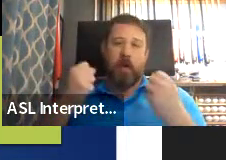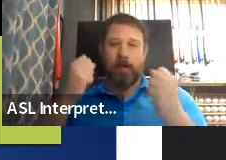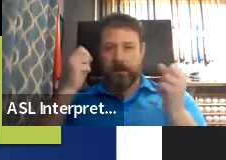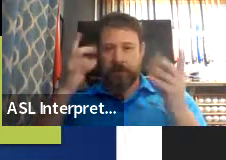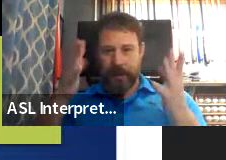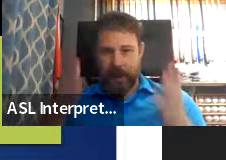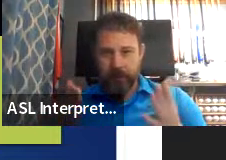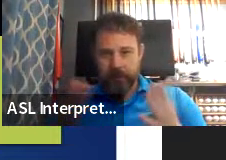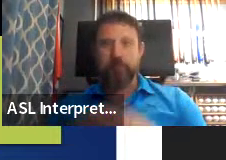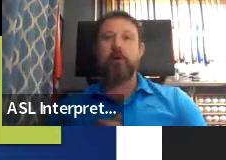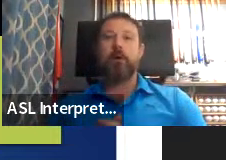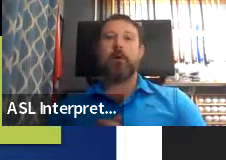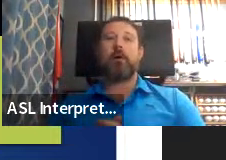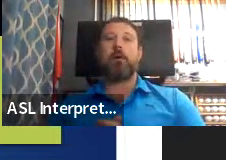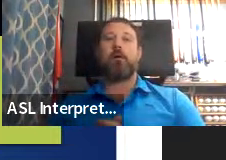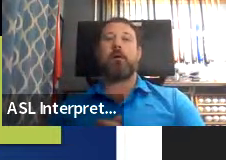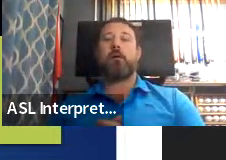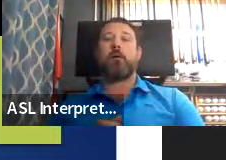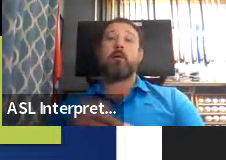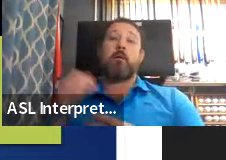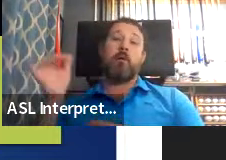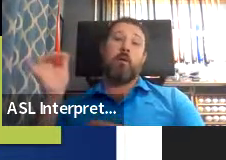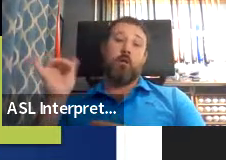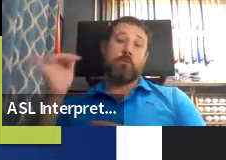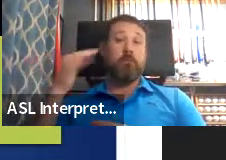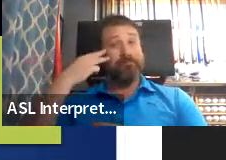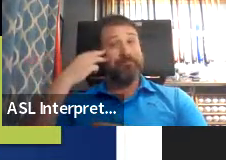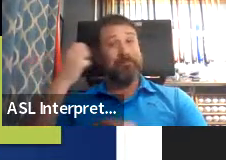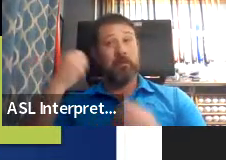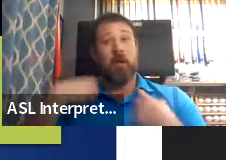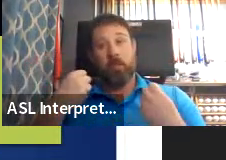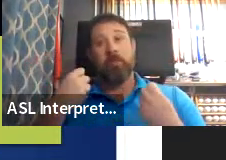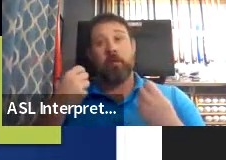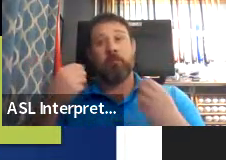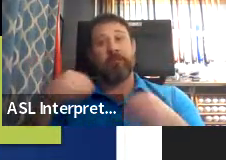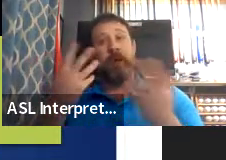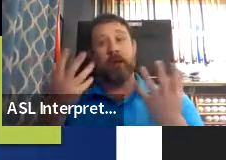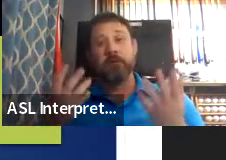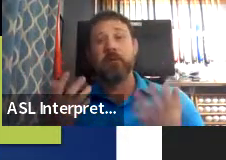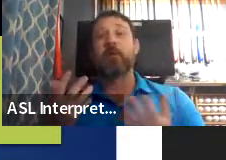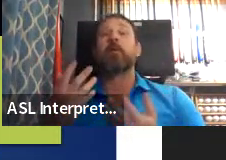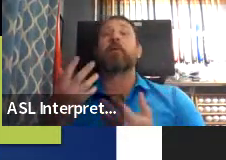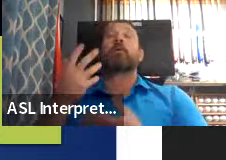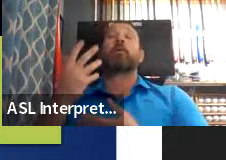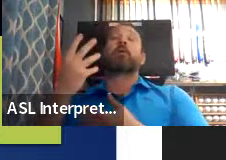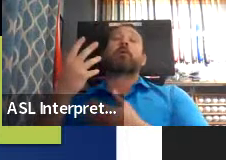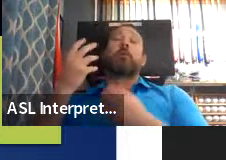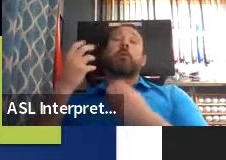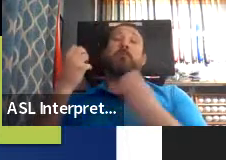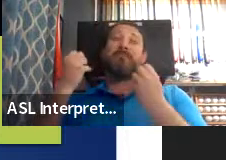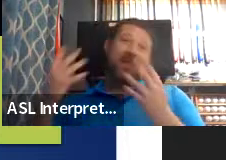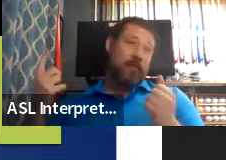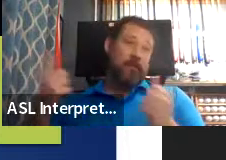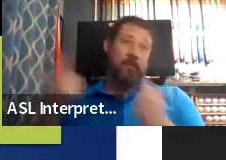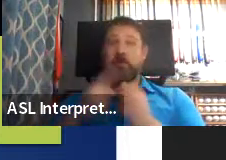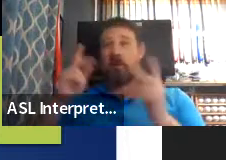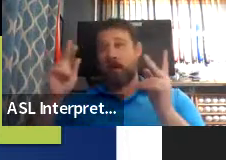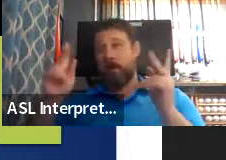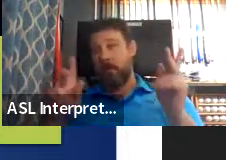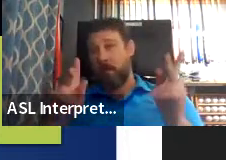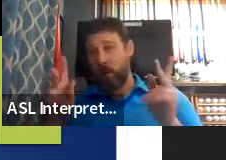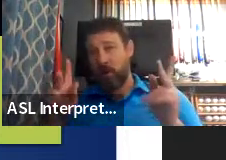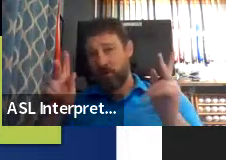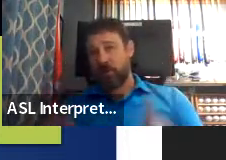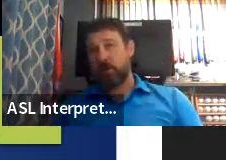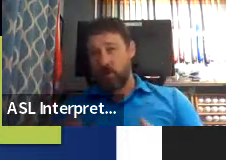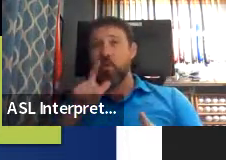educators. And they're also mental health providers. Very often, the first person who identifies